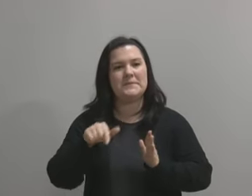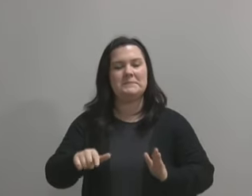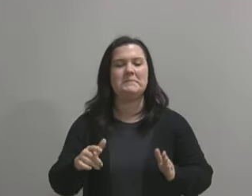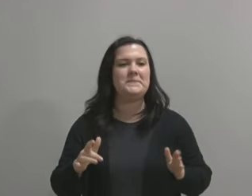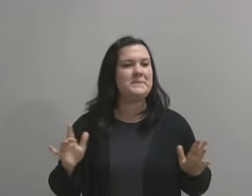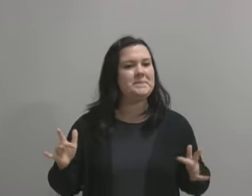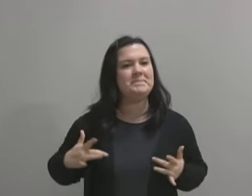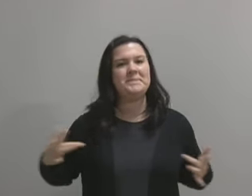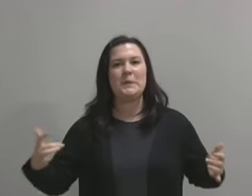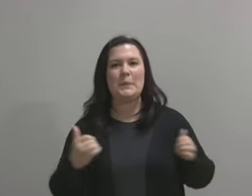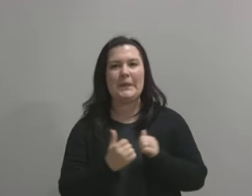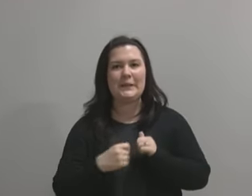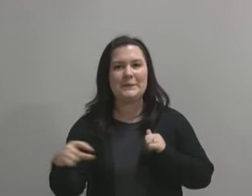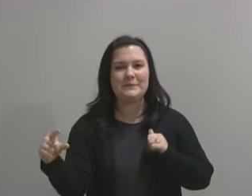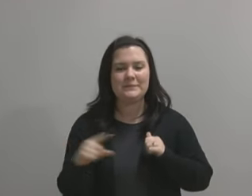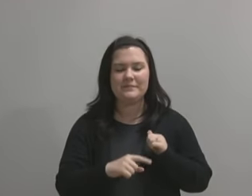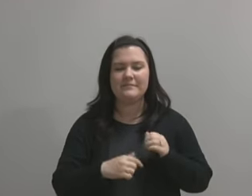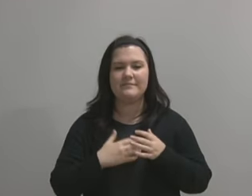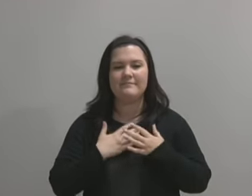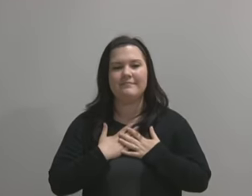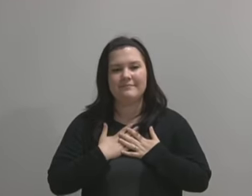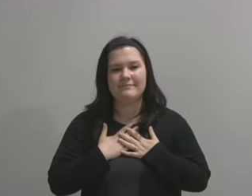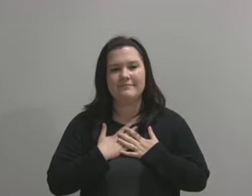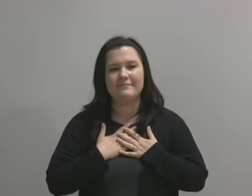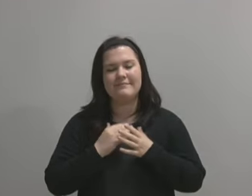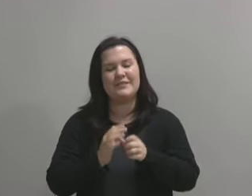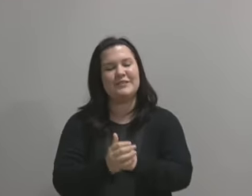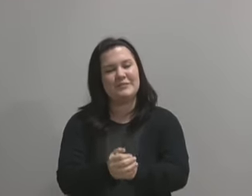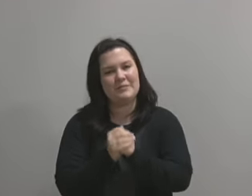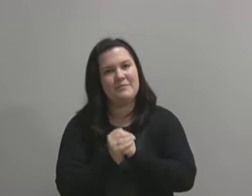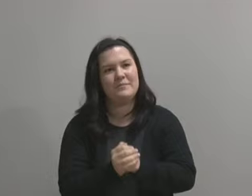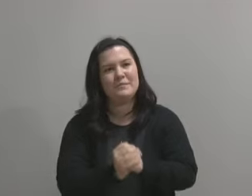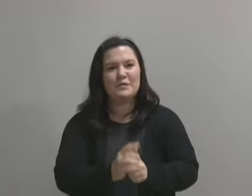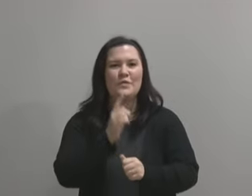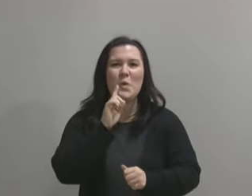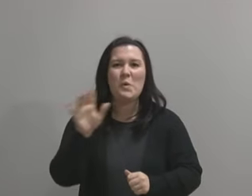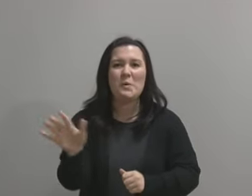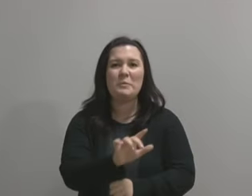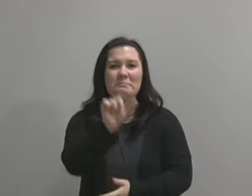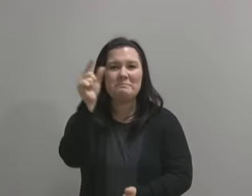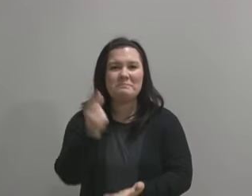you. My heartiest congratulations on your graduation.